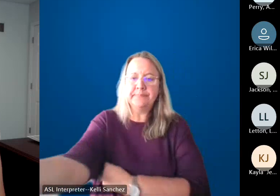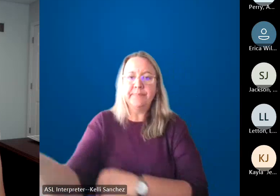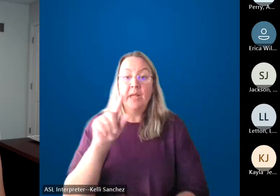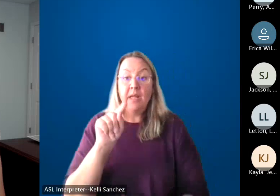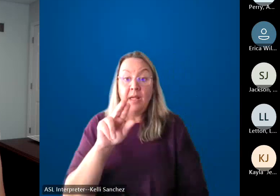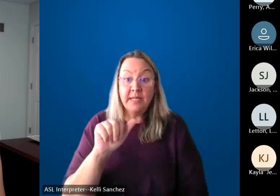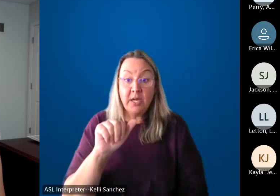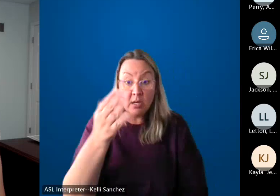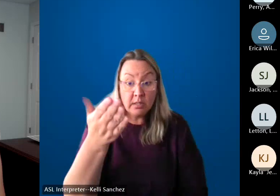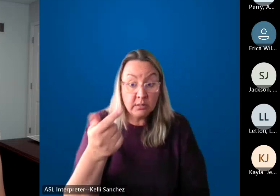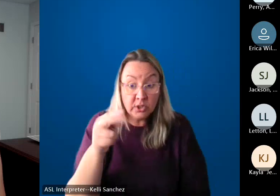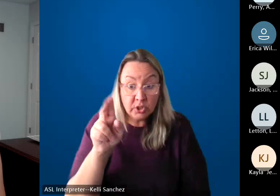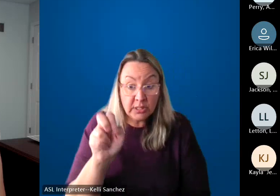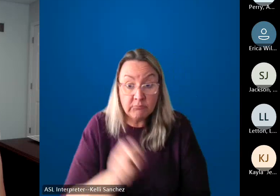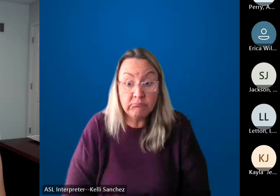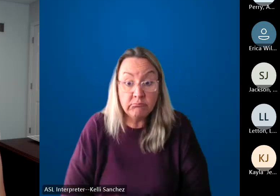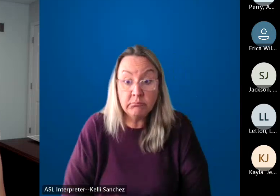to follow up on that?